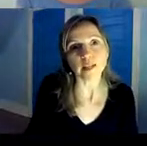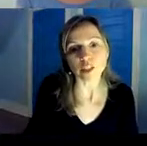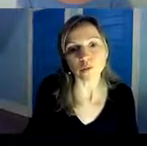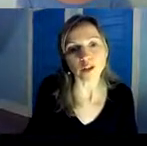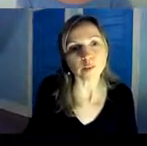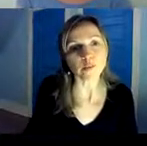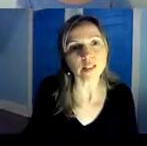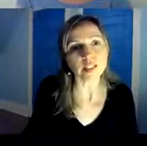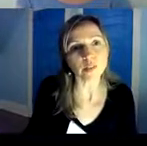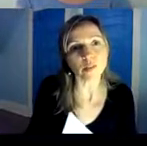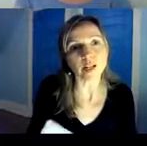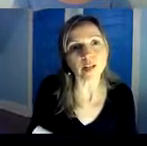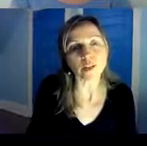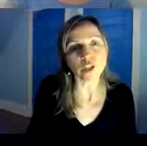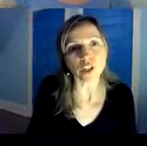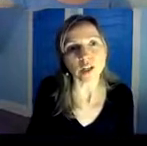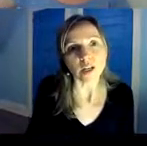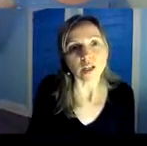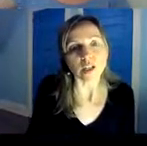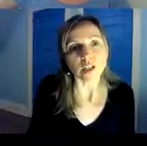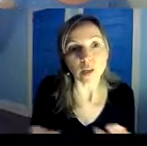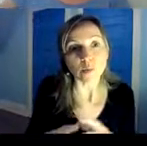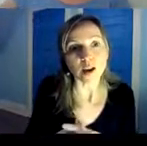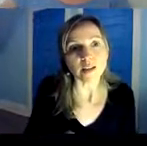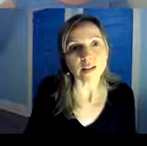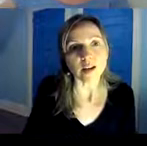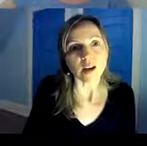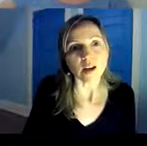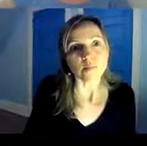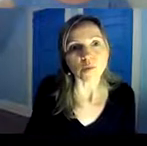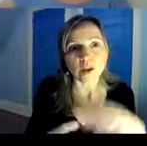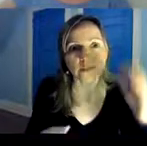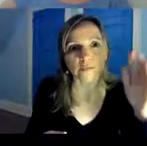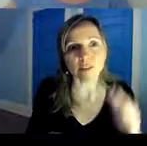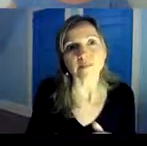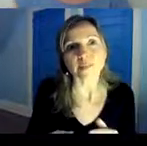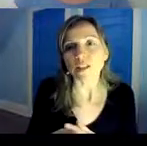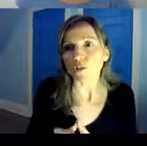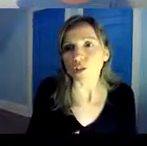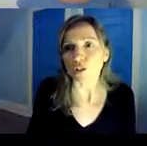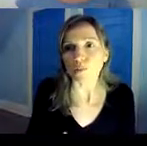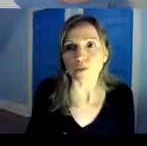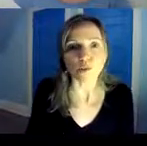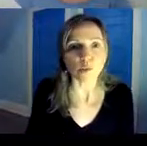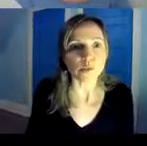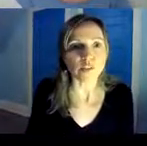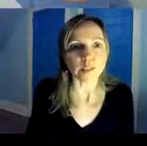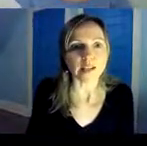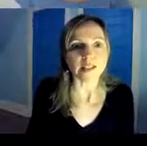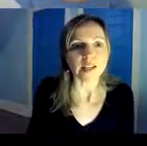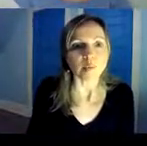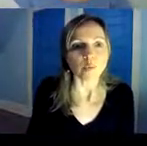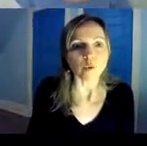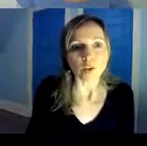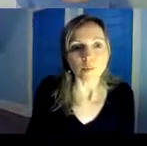Disposal of plants. So I've talked about this a little bit already, but just to summarize, you have different considerations when you're disposing of